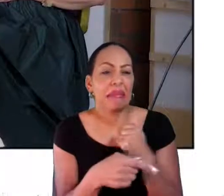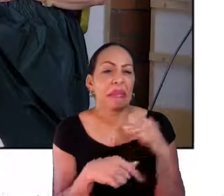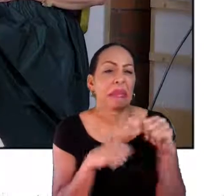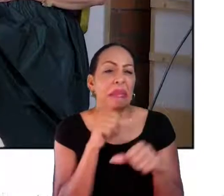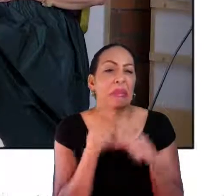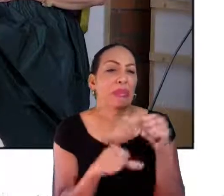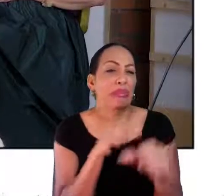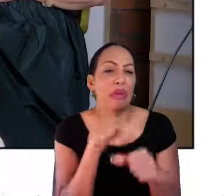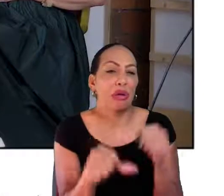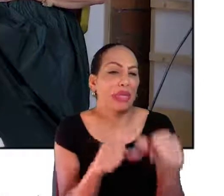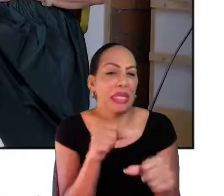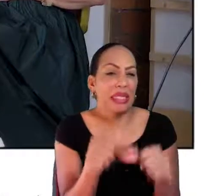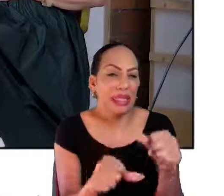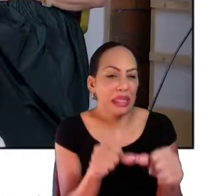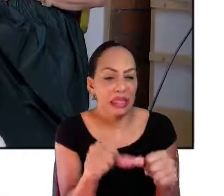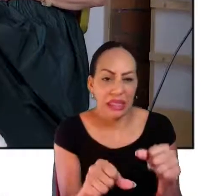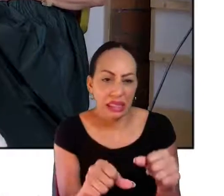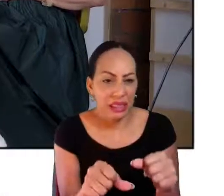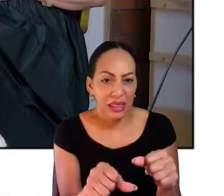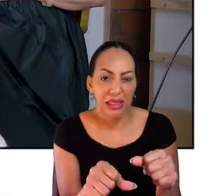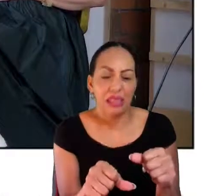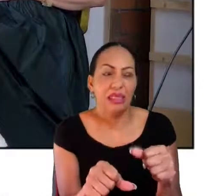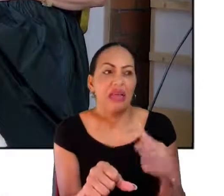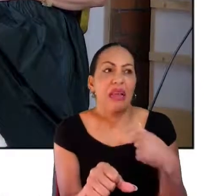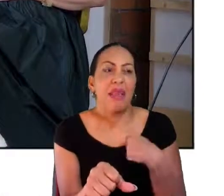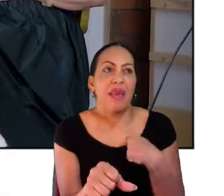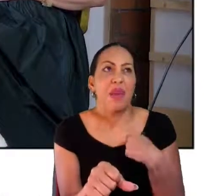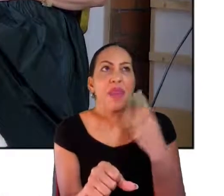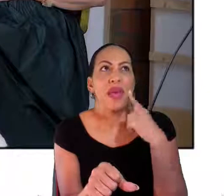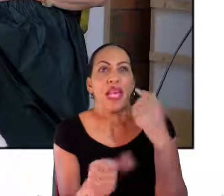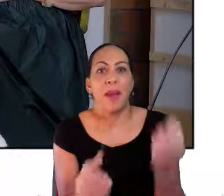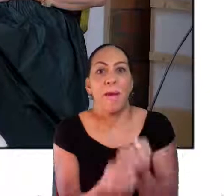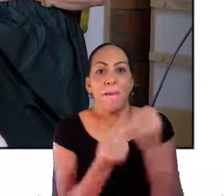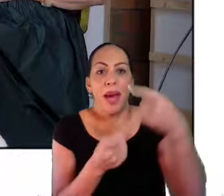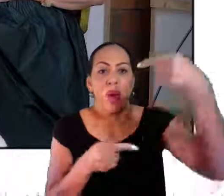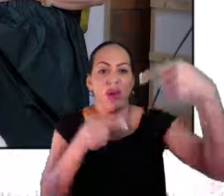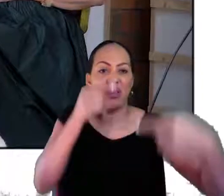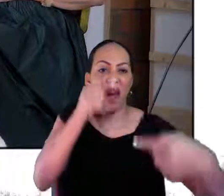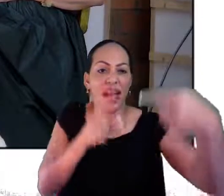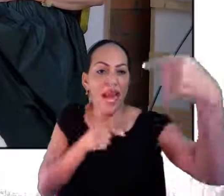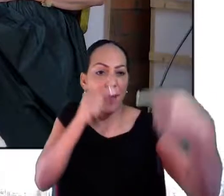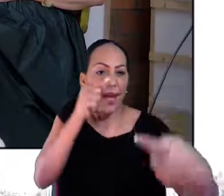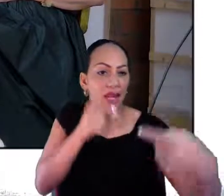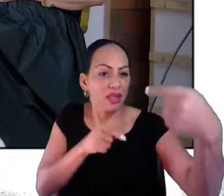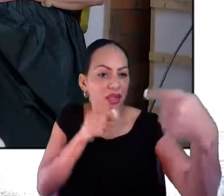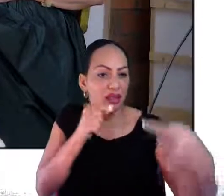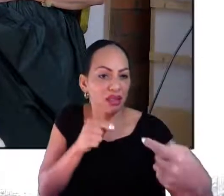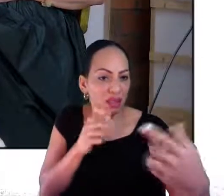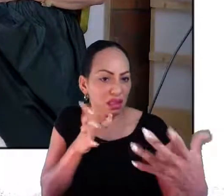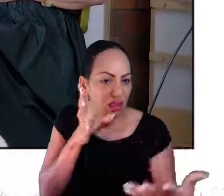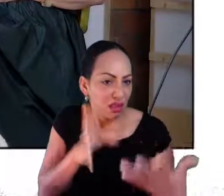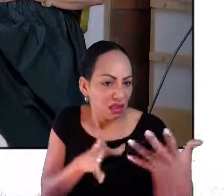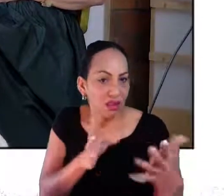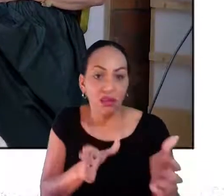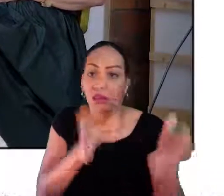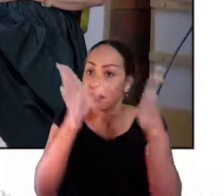by them, and they wanted to reflect on what it was and the power dynamics in those situations, which made that sort of stuff happen. You had other people that were bringing together